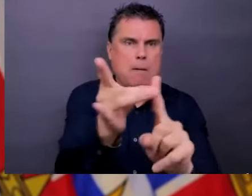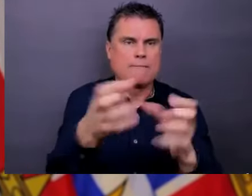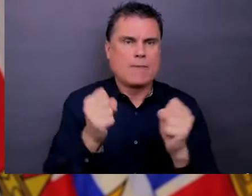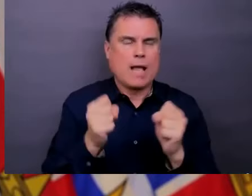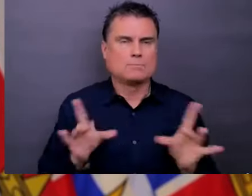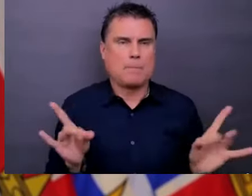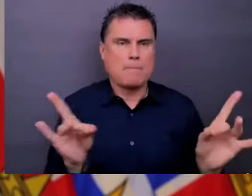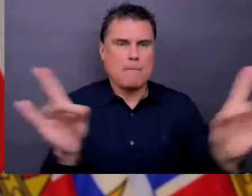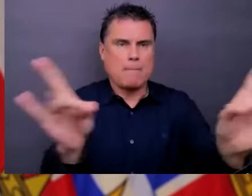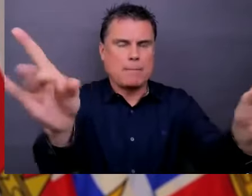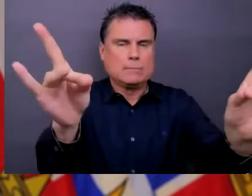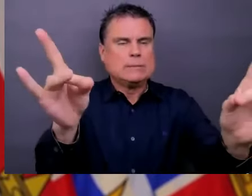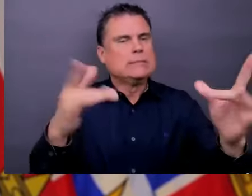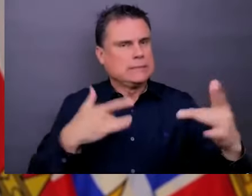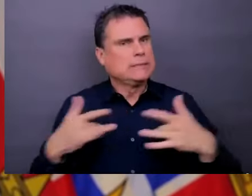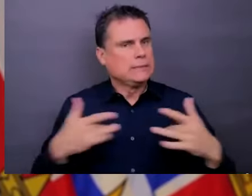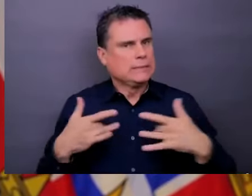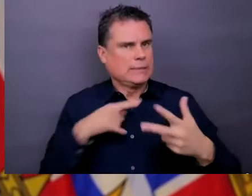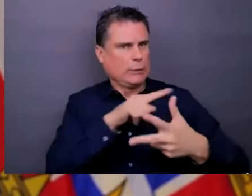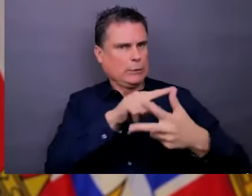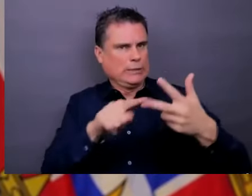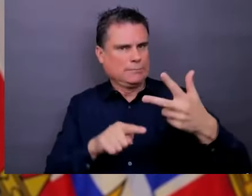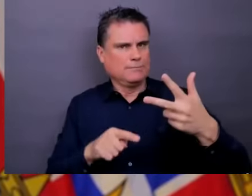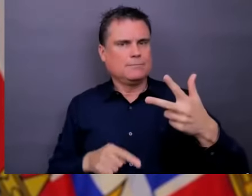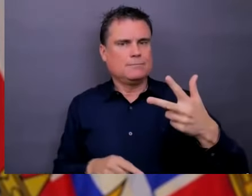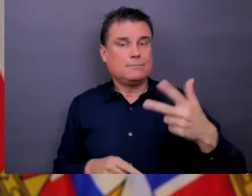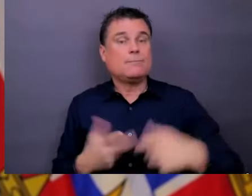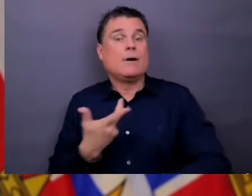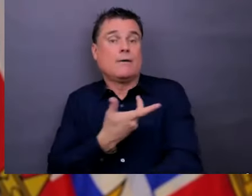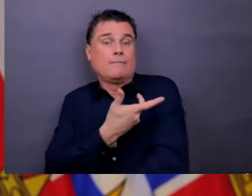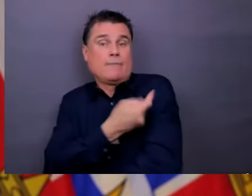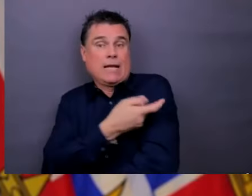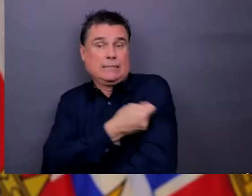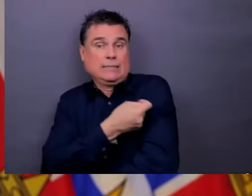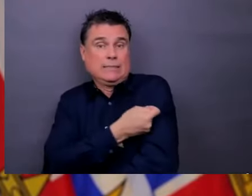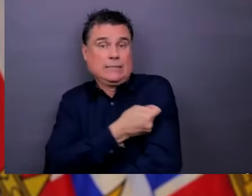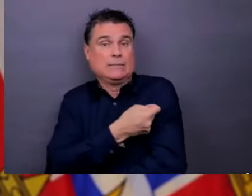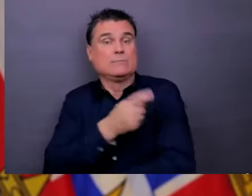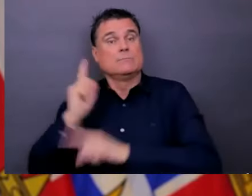Since the start of our immunization program, we're now up to